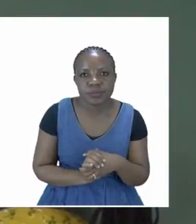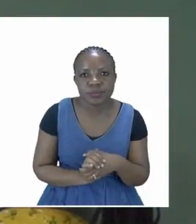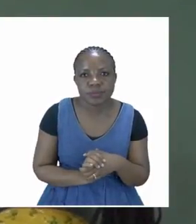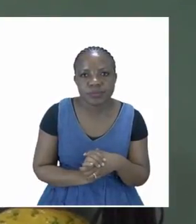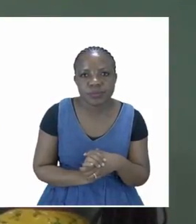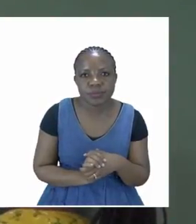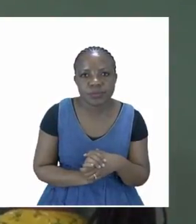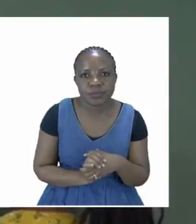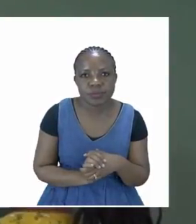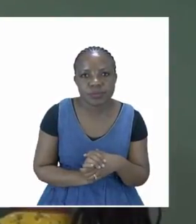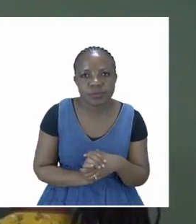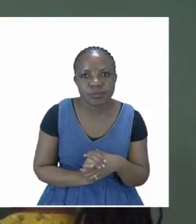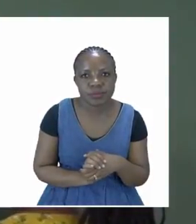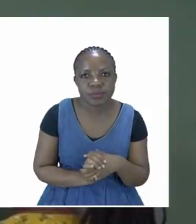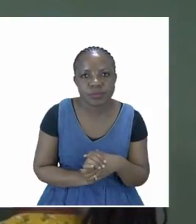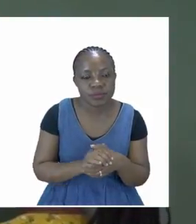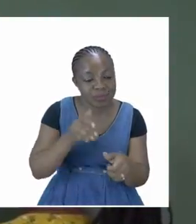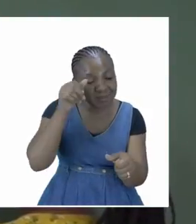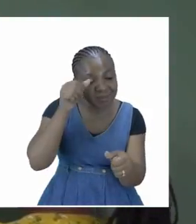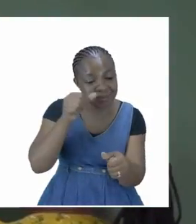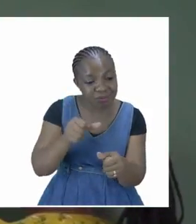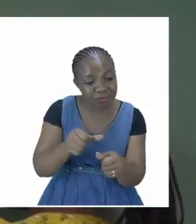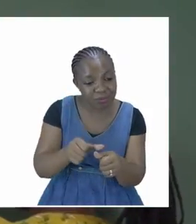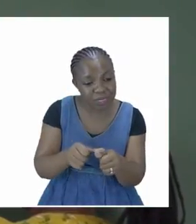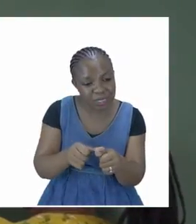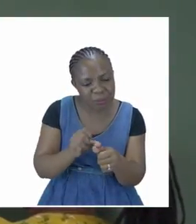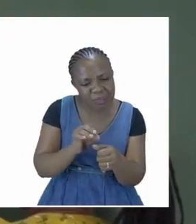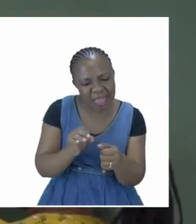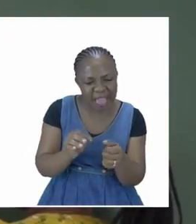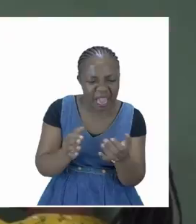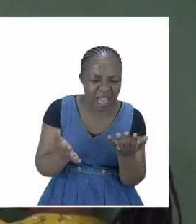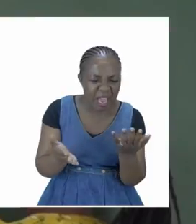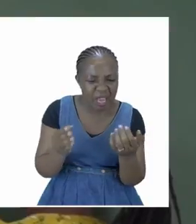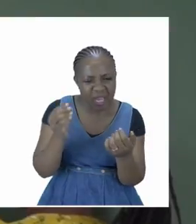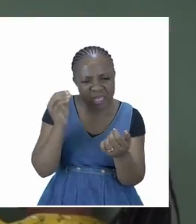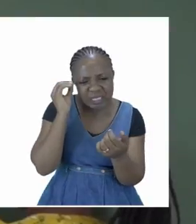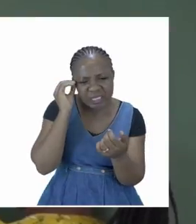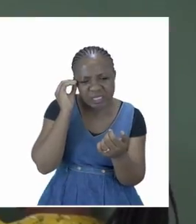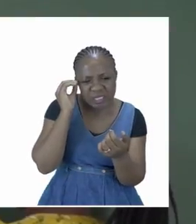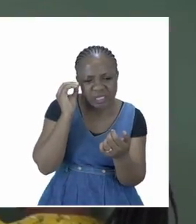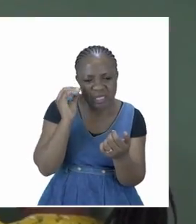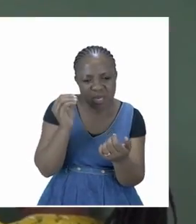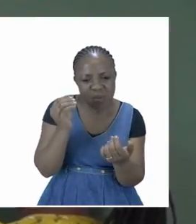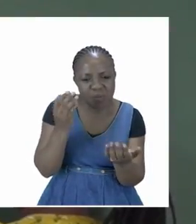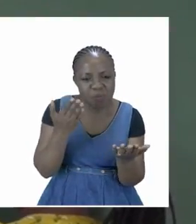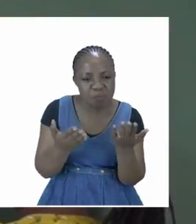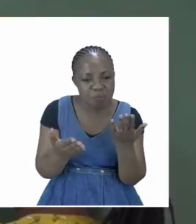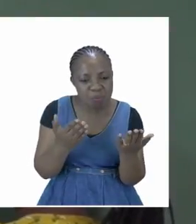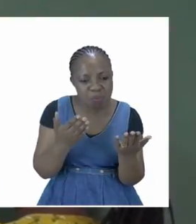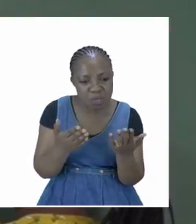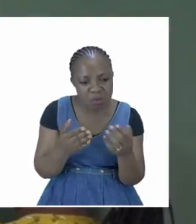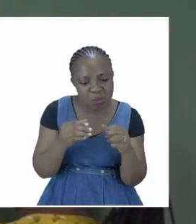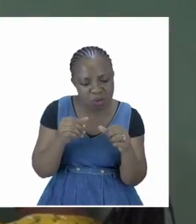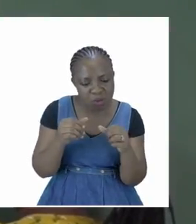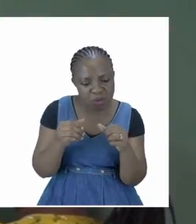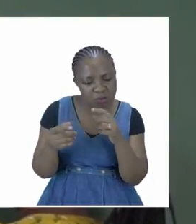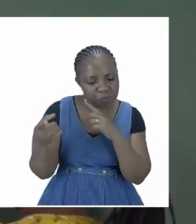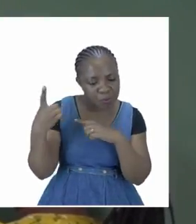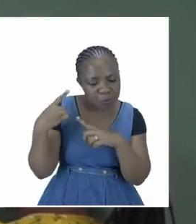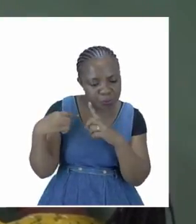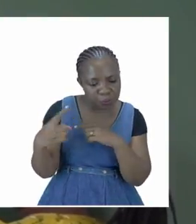Remember, grade 3s, if you're not sure, try to count from a 10 number. For